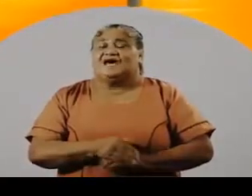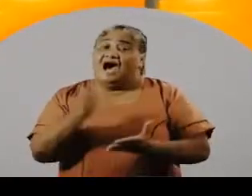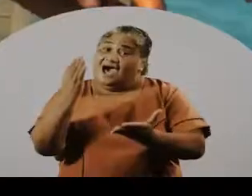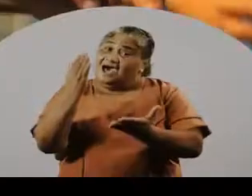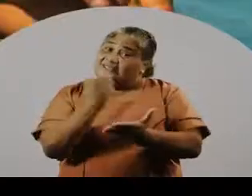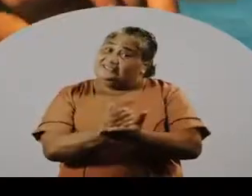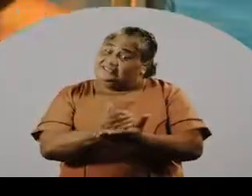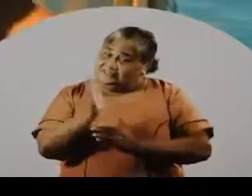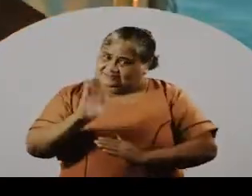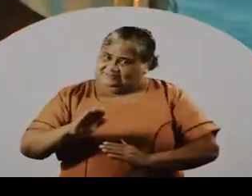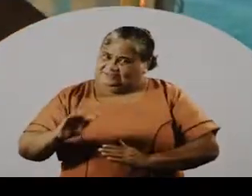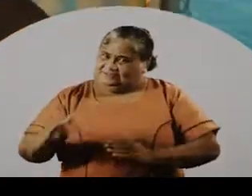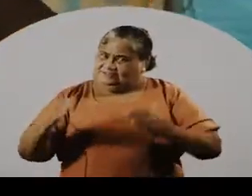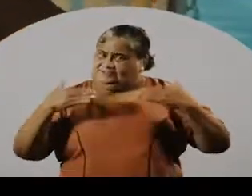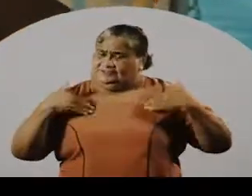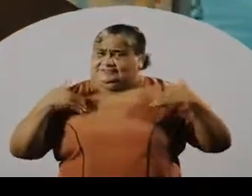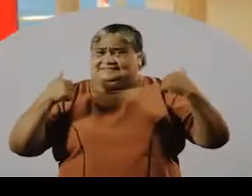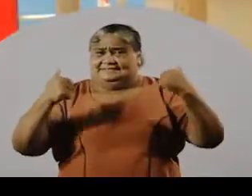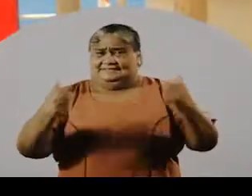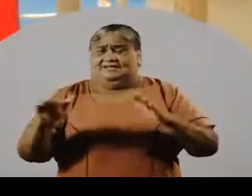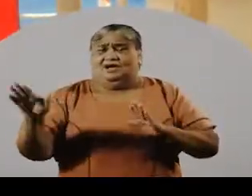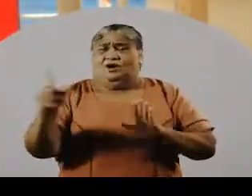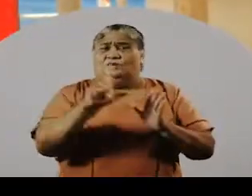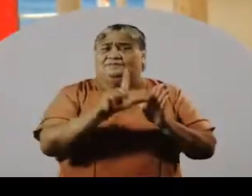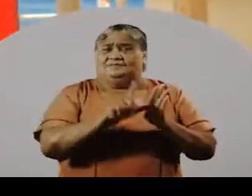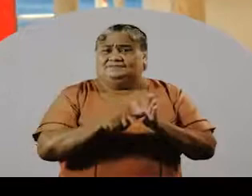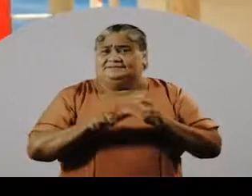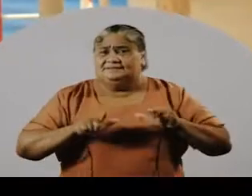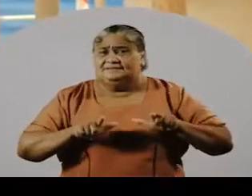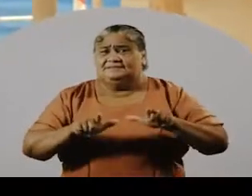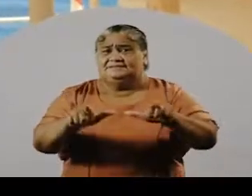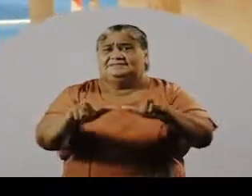Ensure that children are well monitored at all times during the trip.